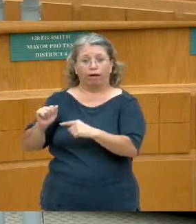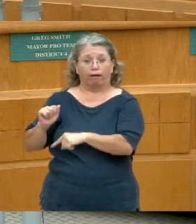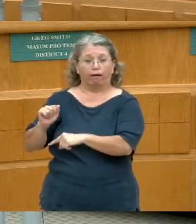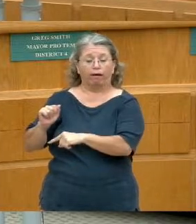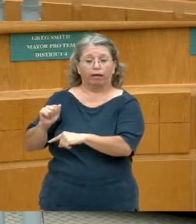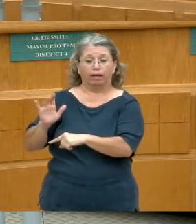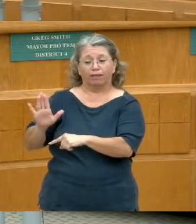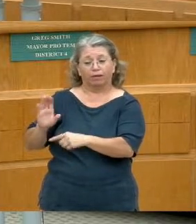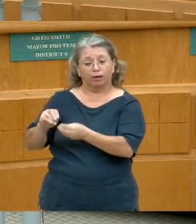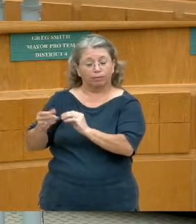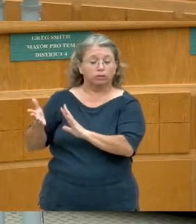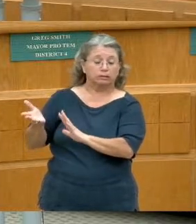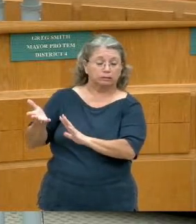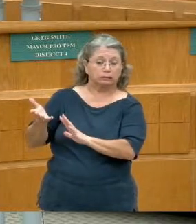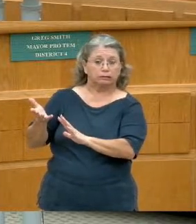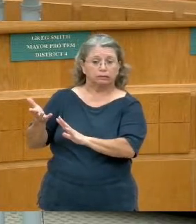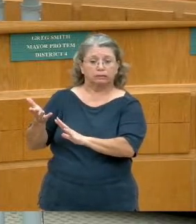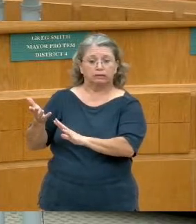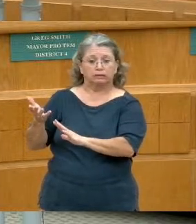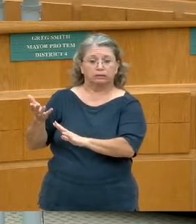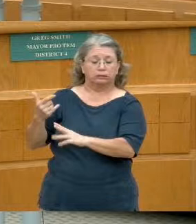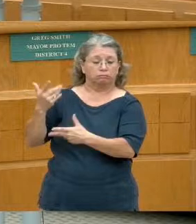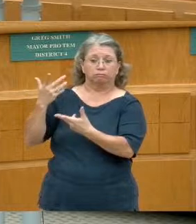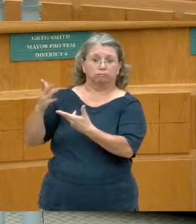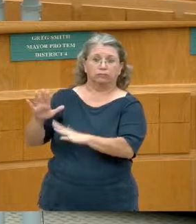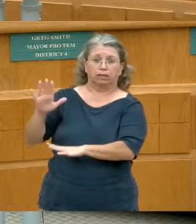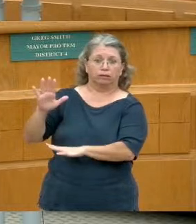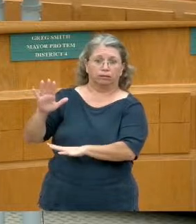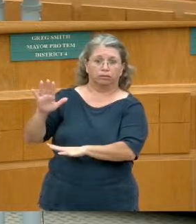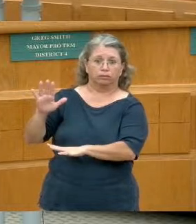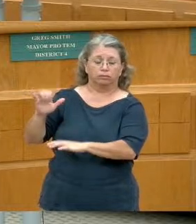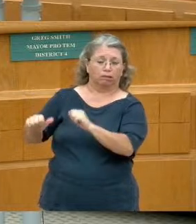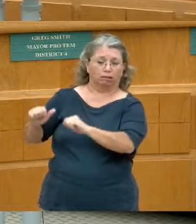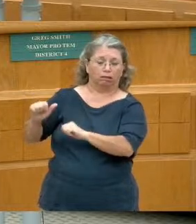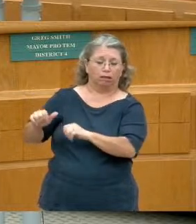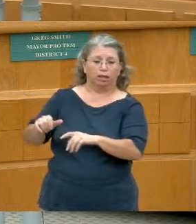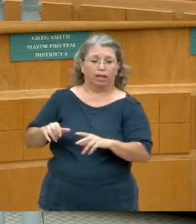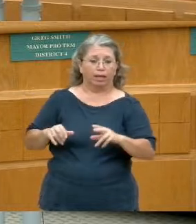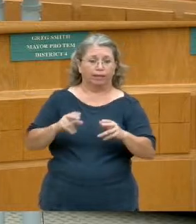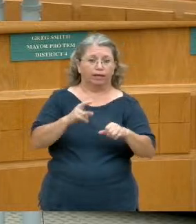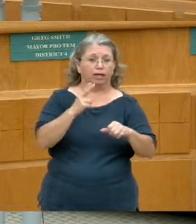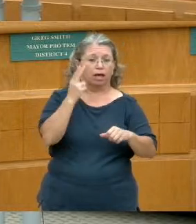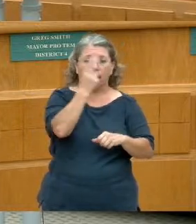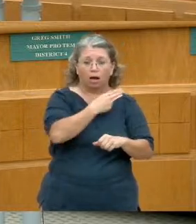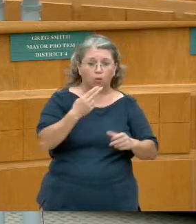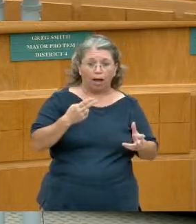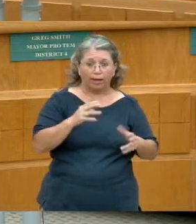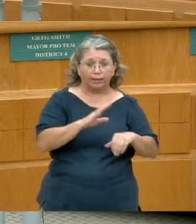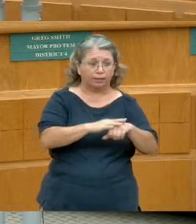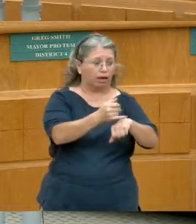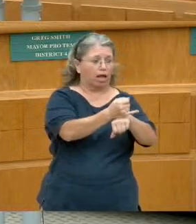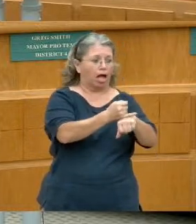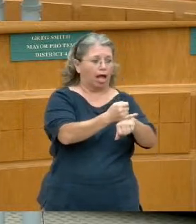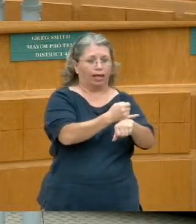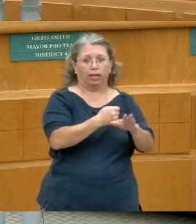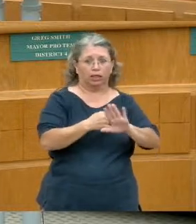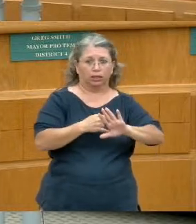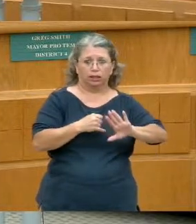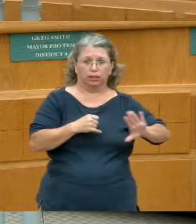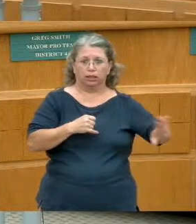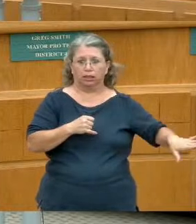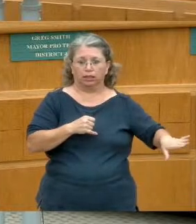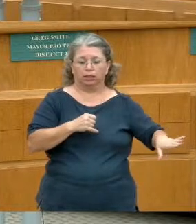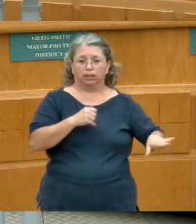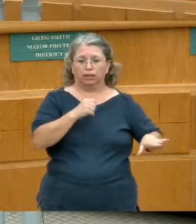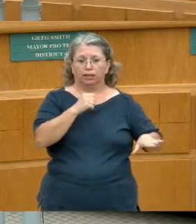are questionable from what I've read in the news, and Hawaii, which is on an island in the middle of the Pacific and doesn't